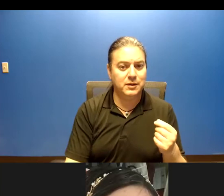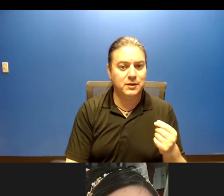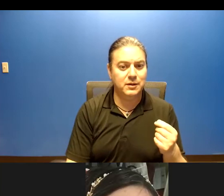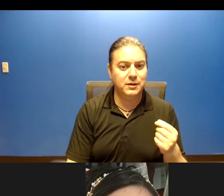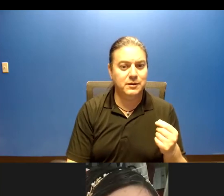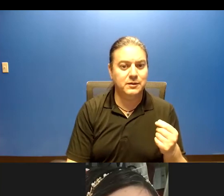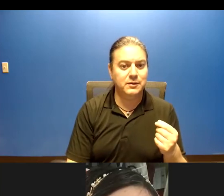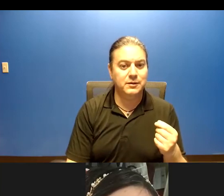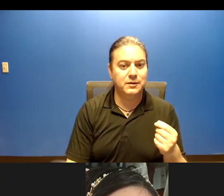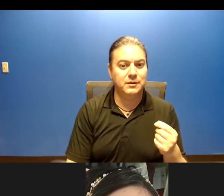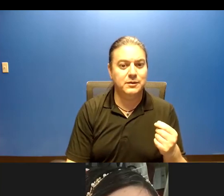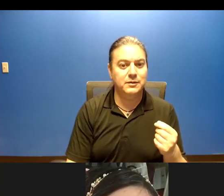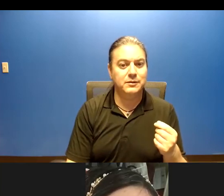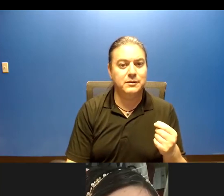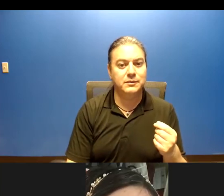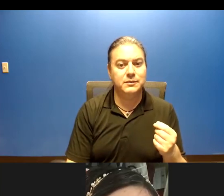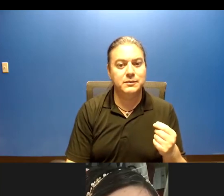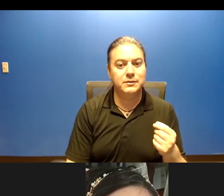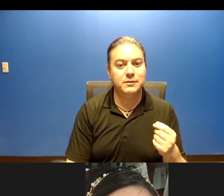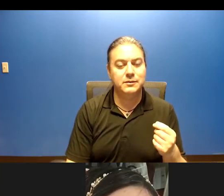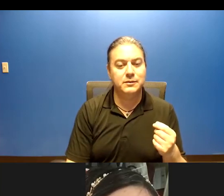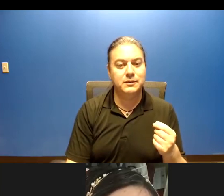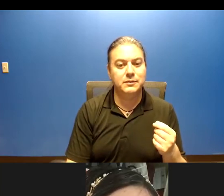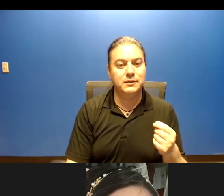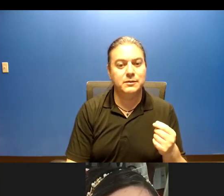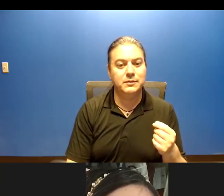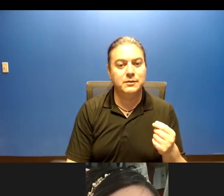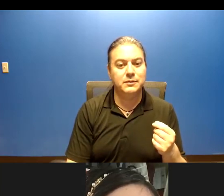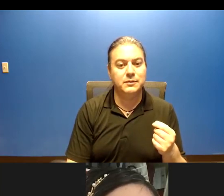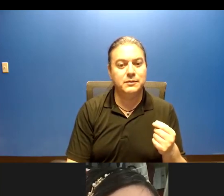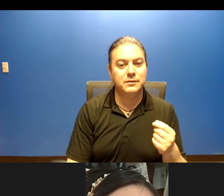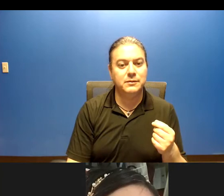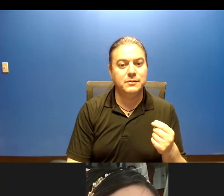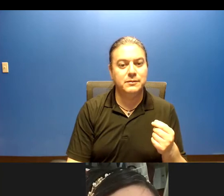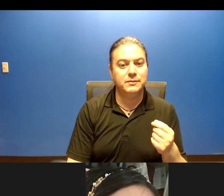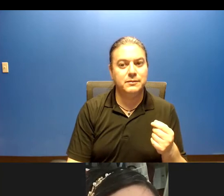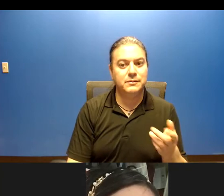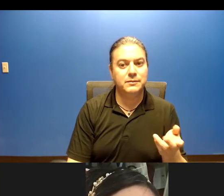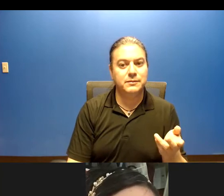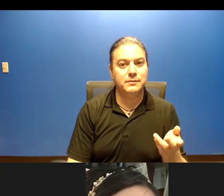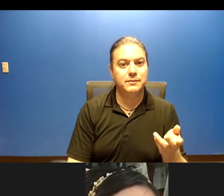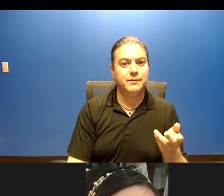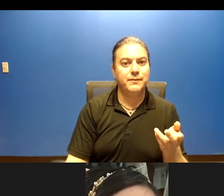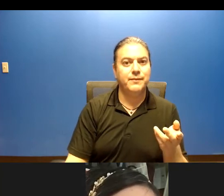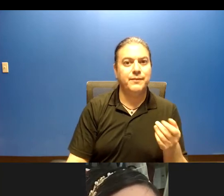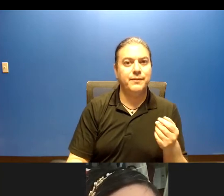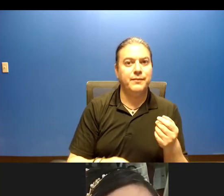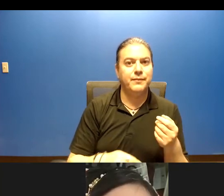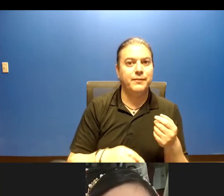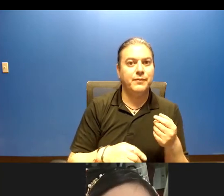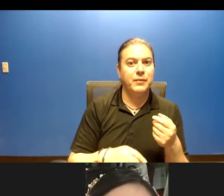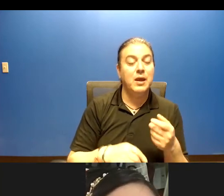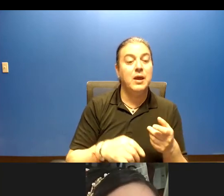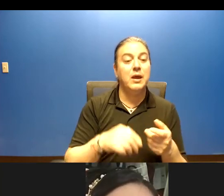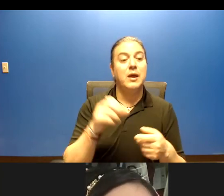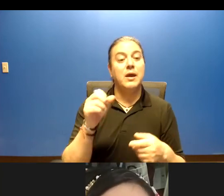and so you can take back that caretaker role for your parents? Yes. So like you said,